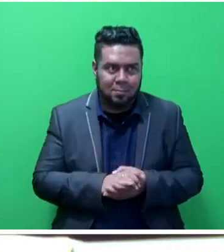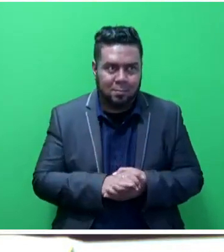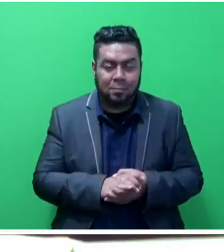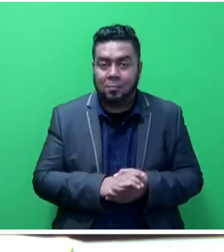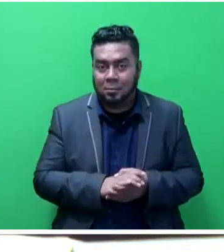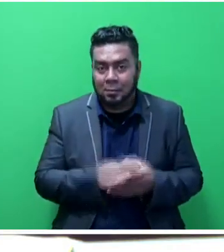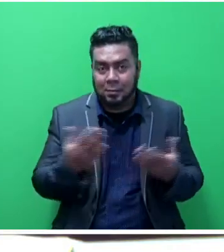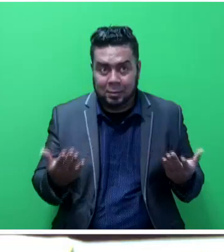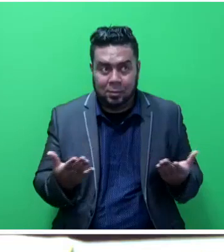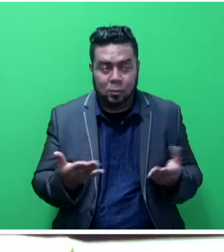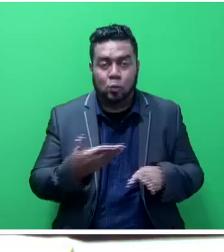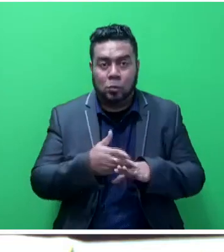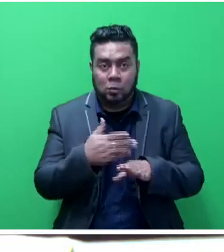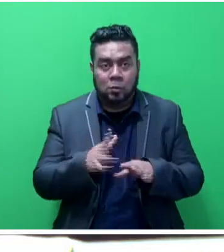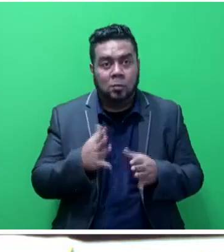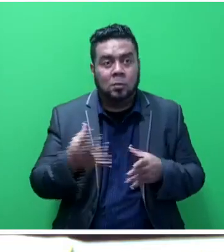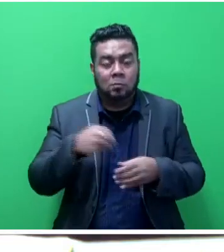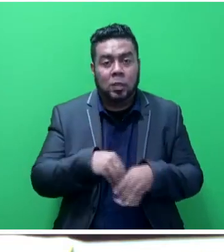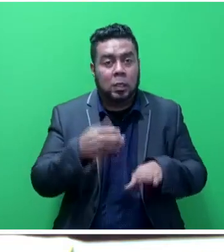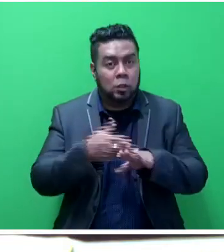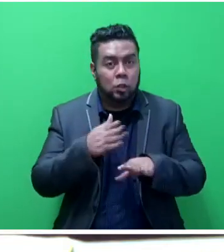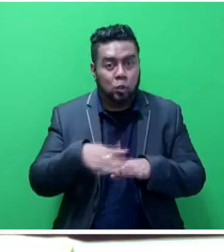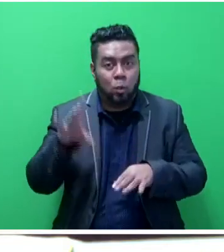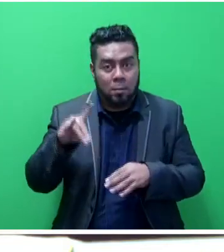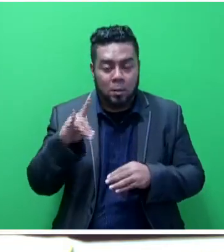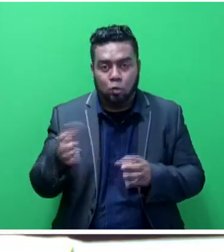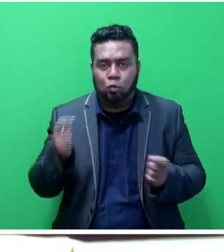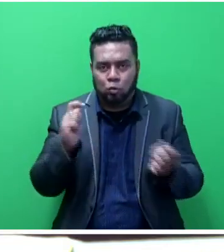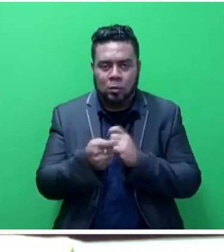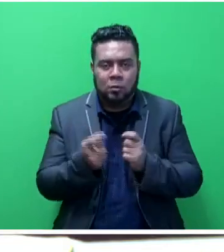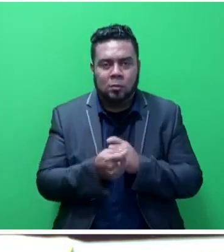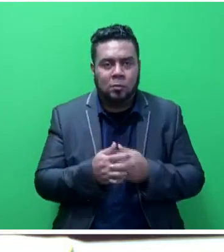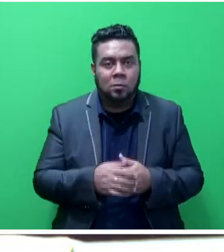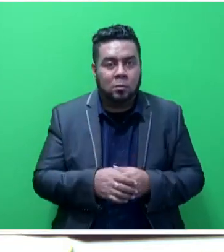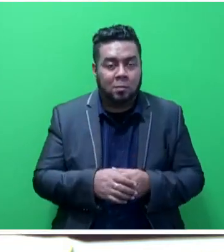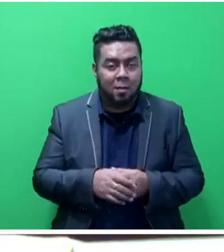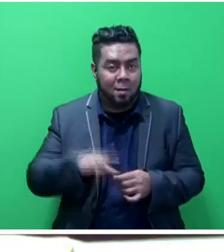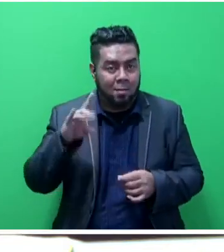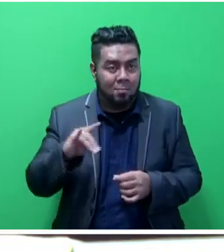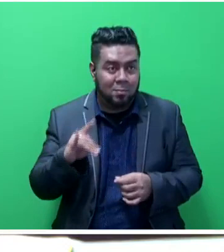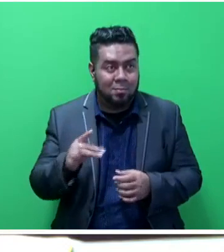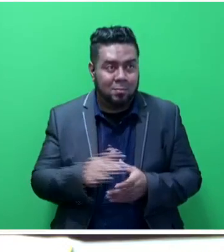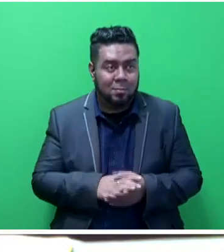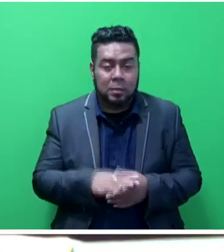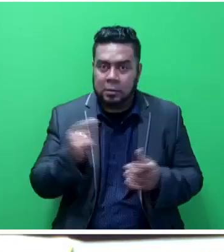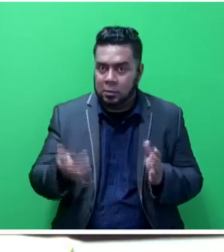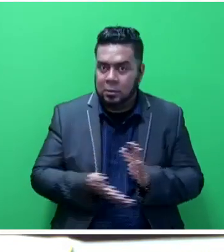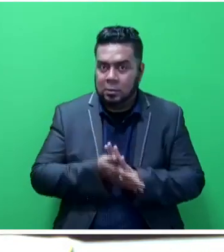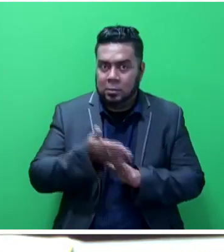willing to renew and get in new breeders to change their stock herd. These breeds are